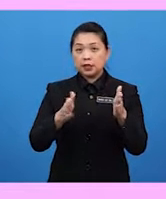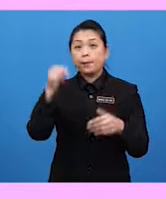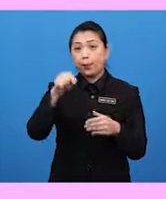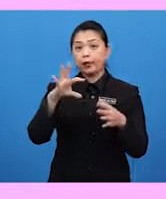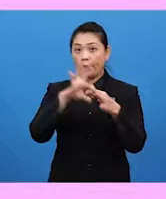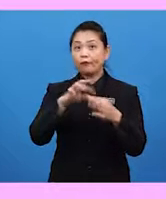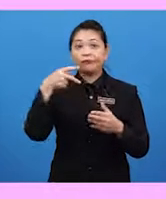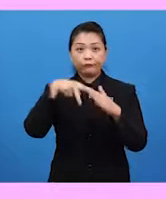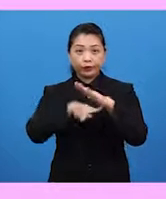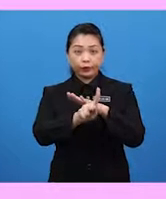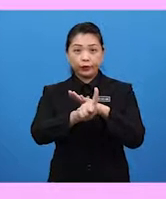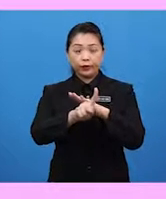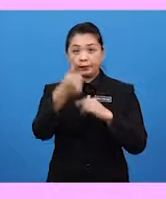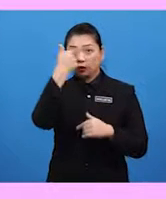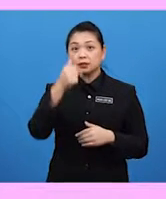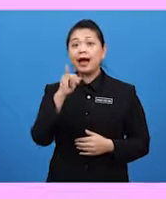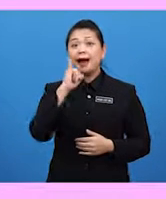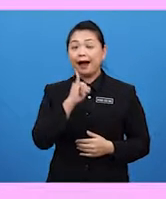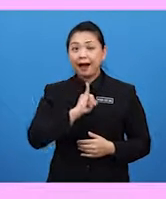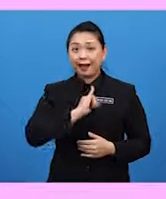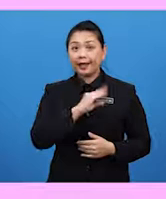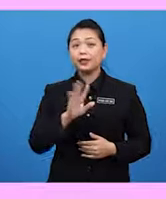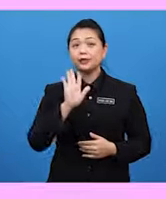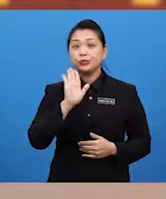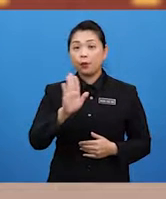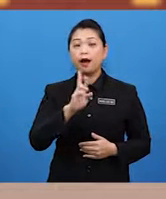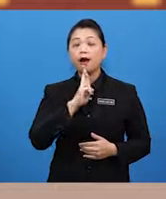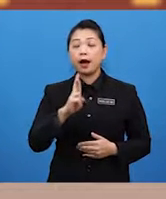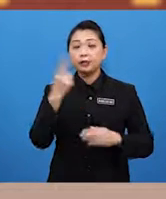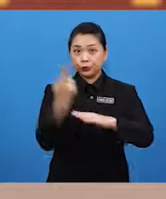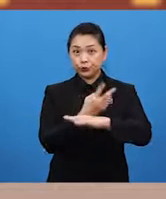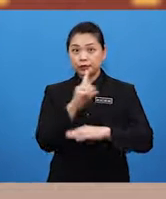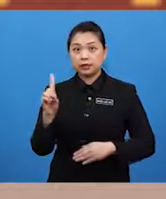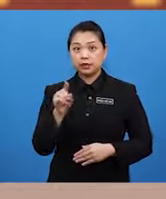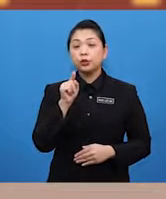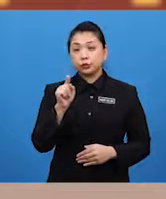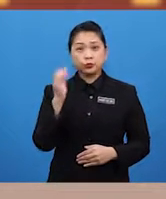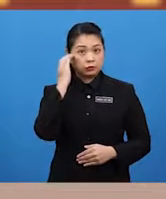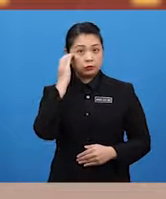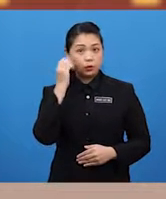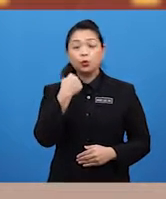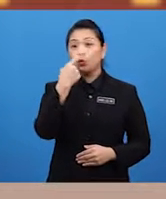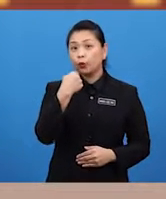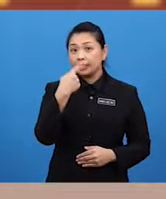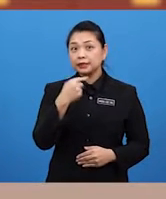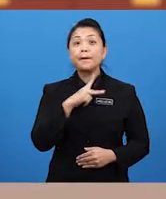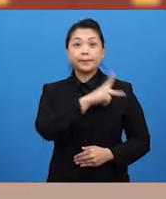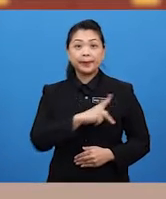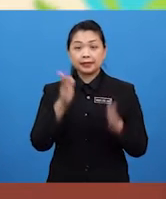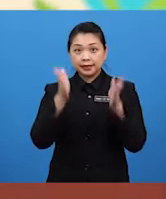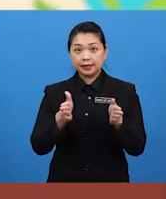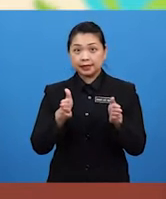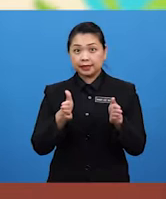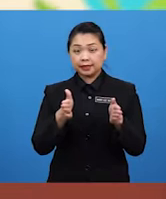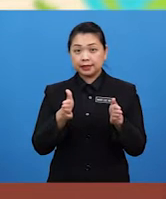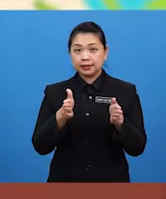pronoun I and your are used. Do you know who is the persona in the poem?